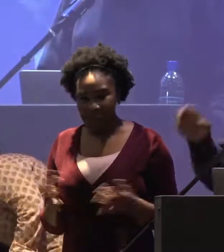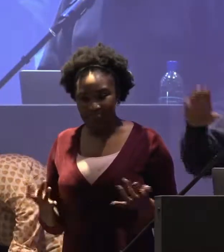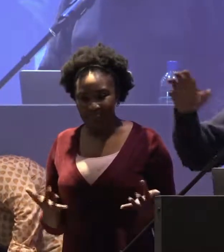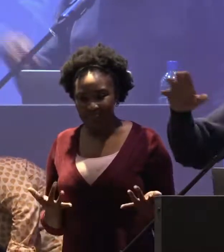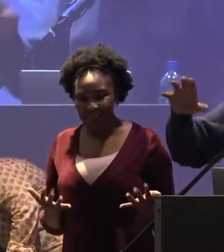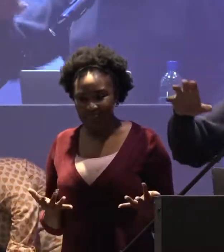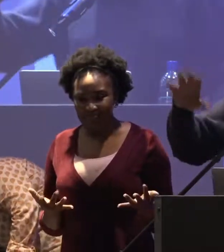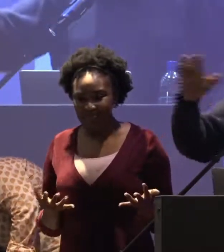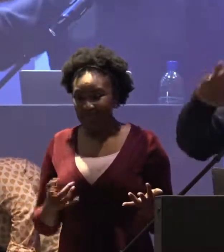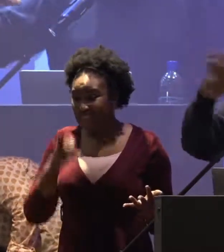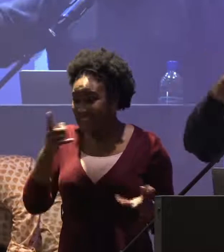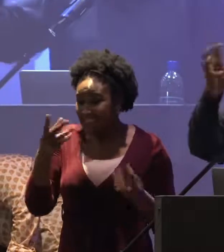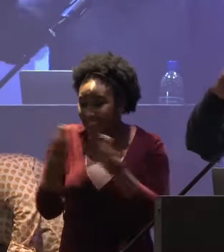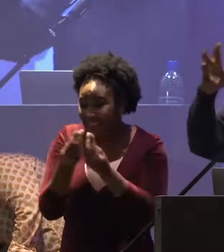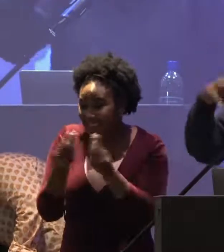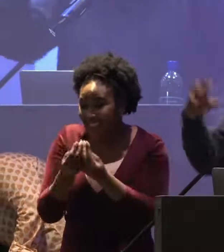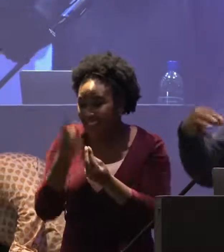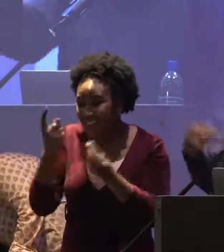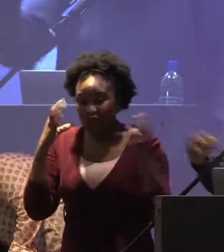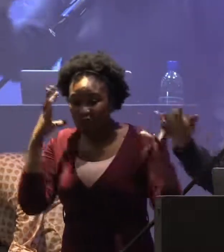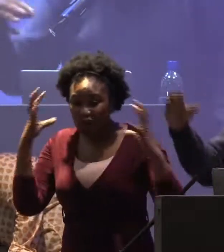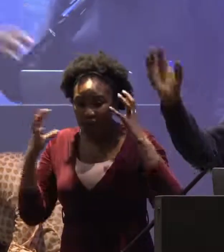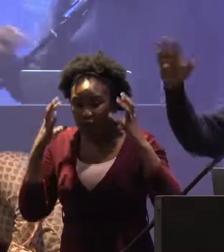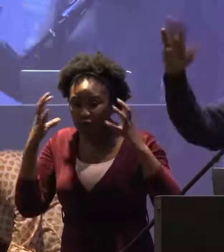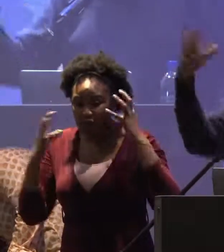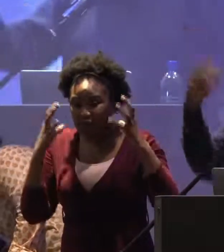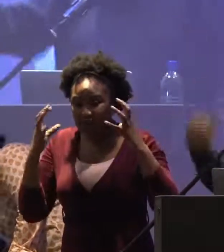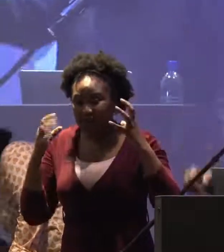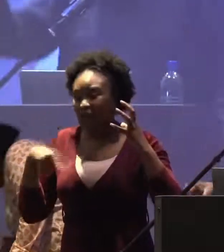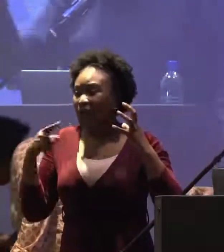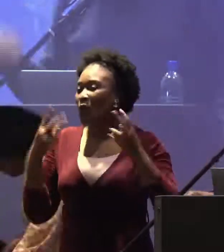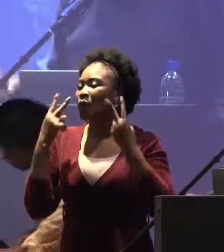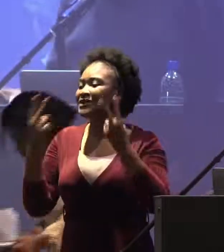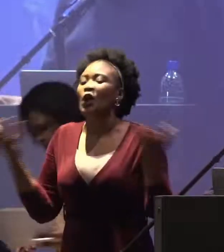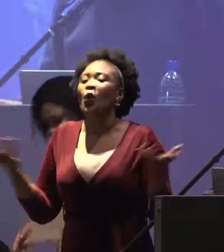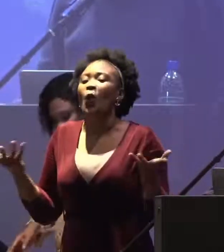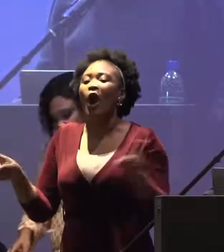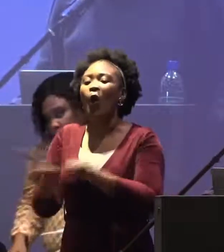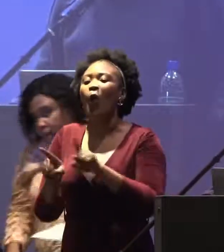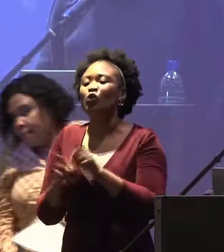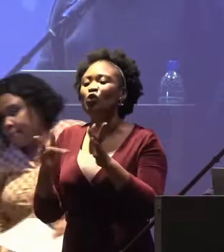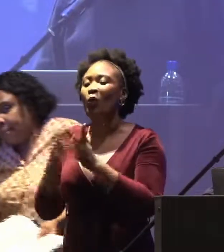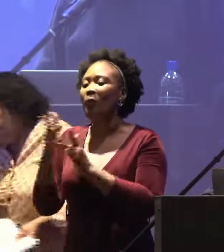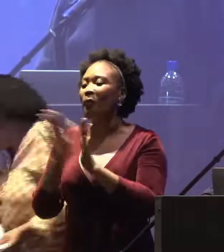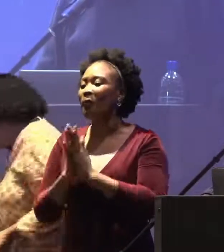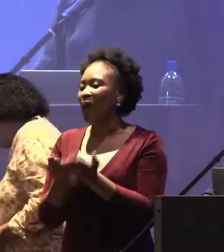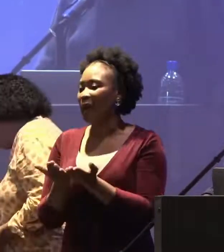and this thing, this confusion, you find it even in the Bible.